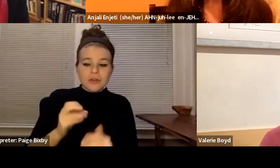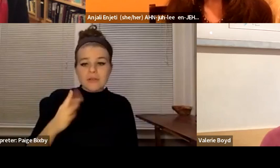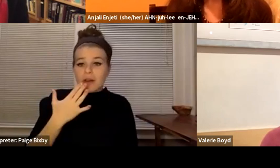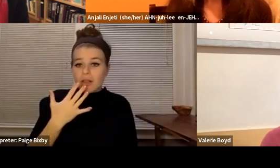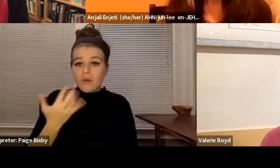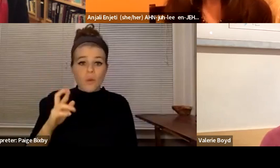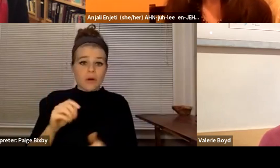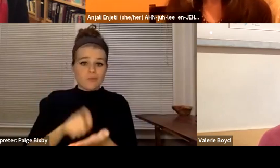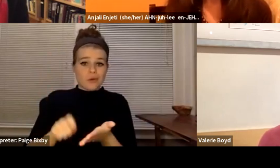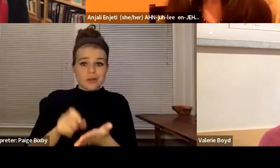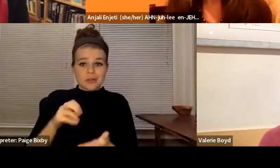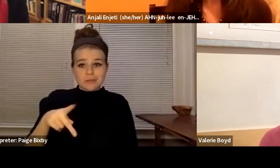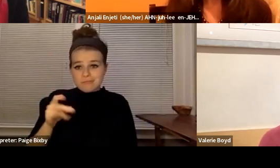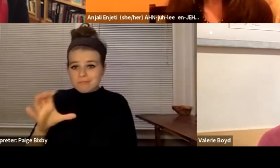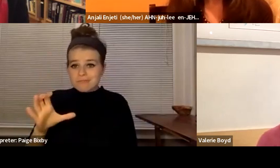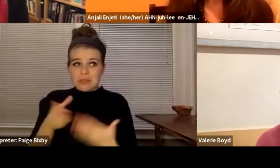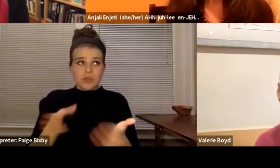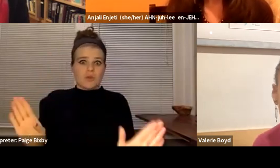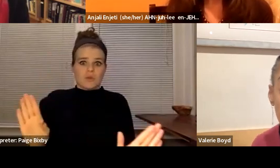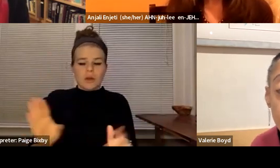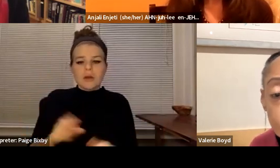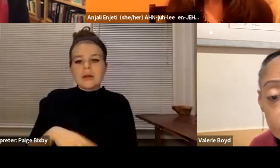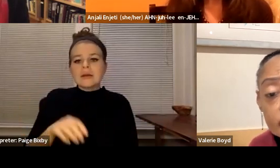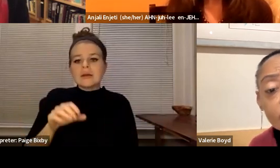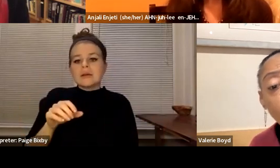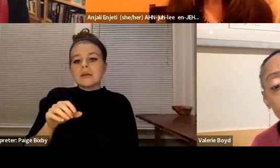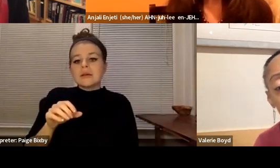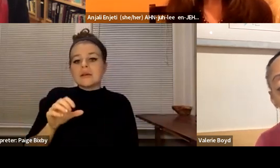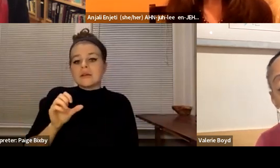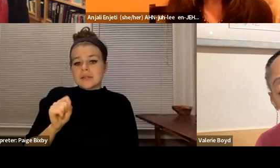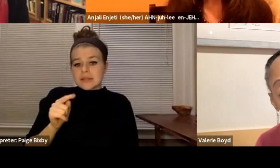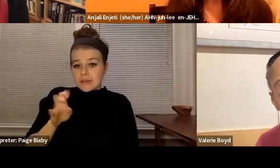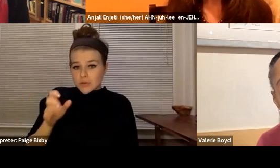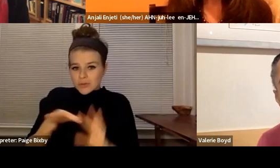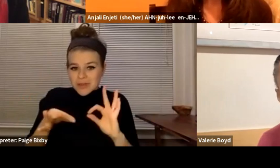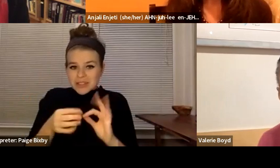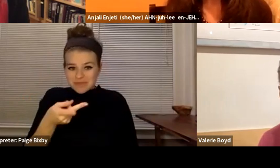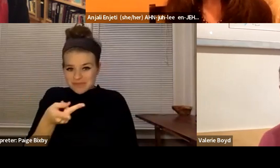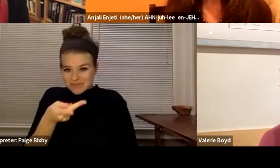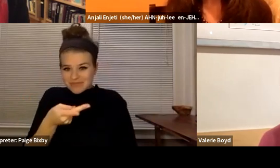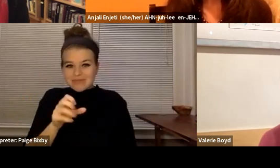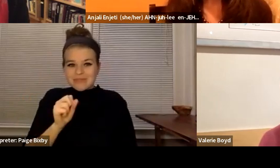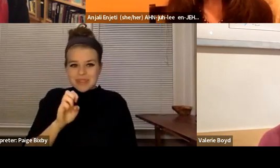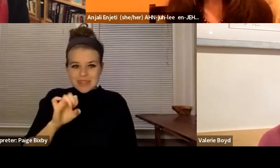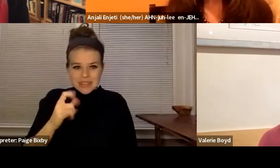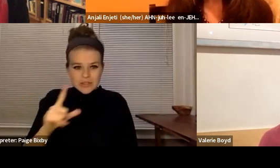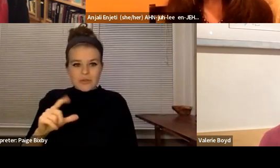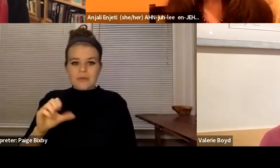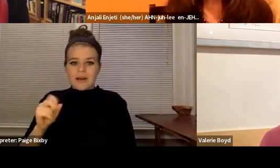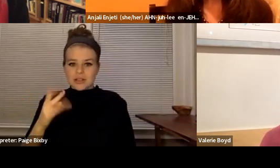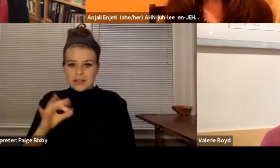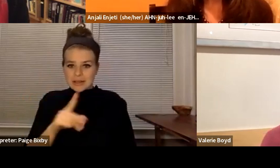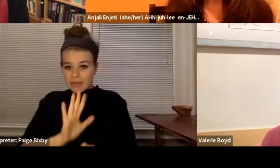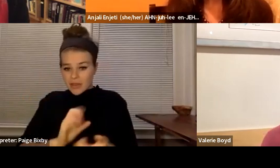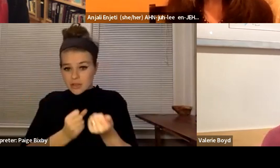writers of color. Steve, you mentioned Sejal and Anjali and the support that they provided as fellow writers. That's